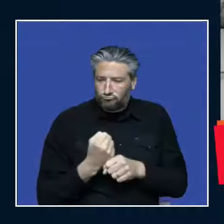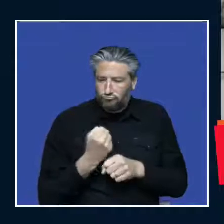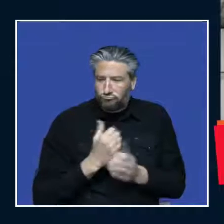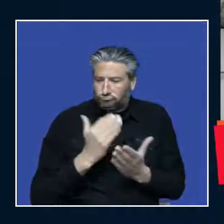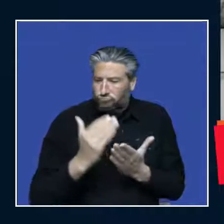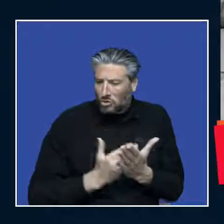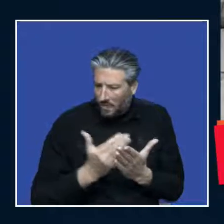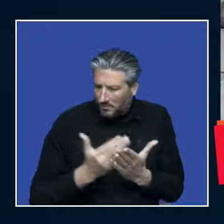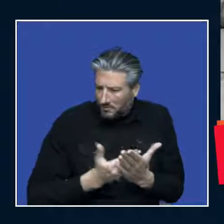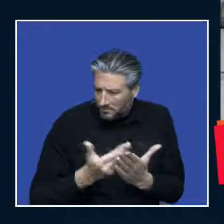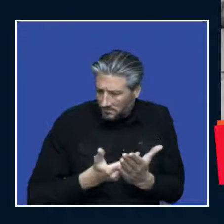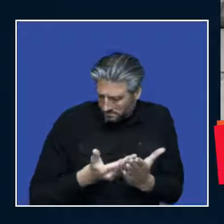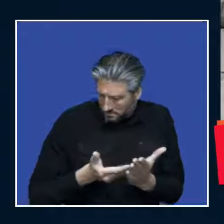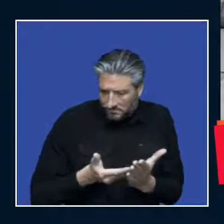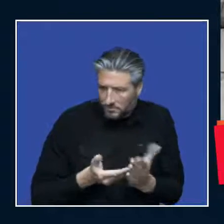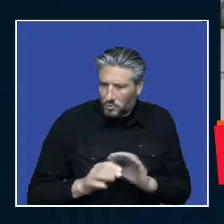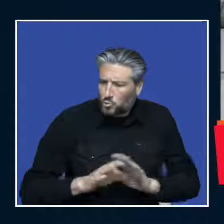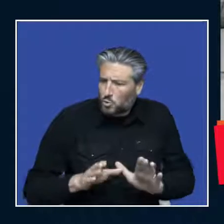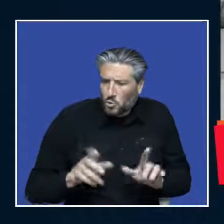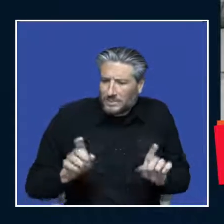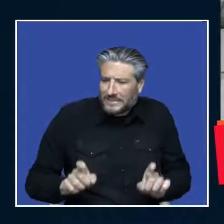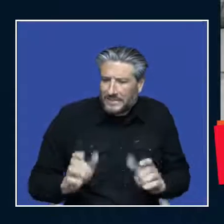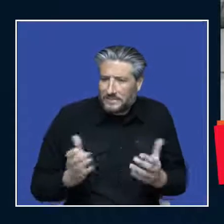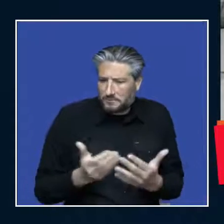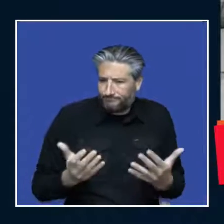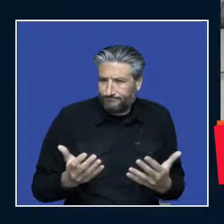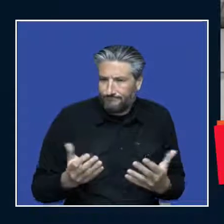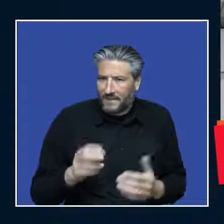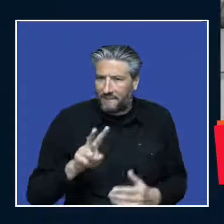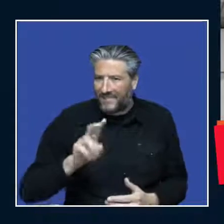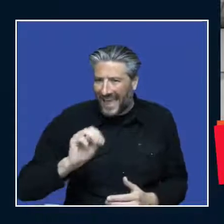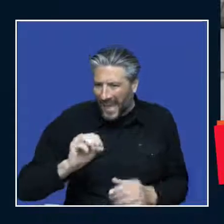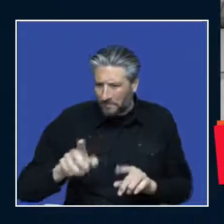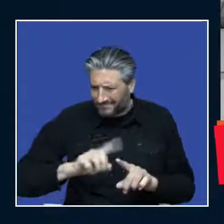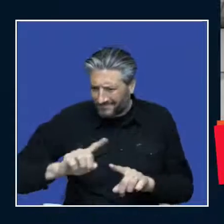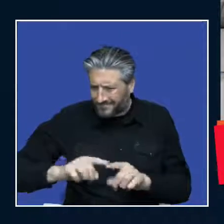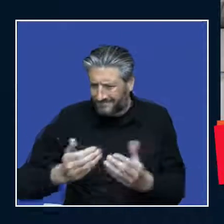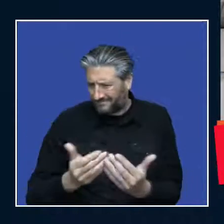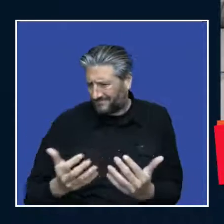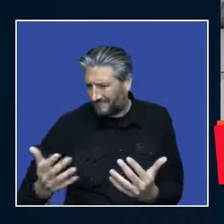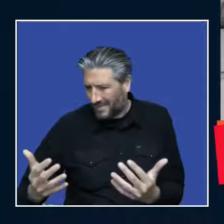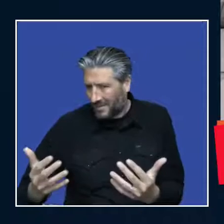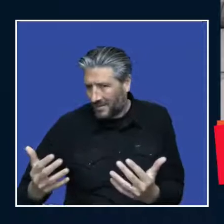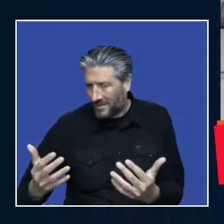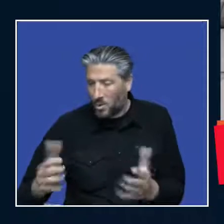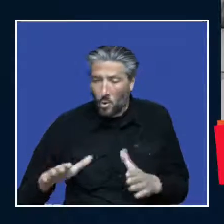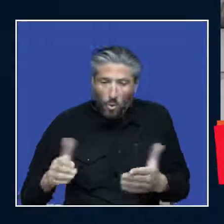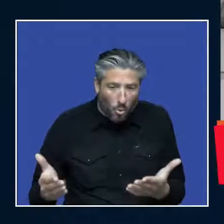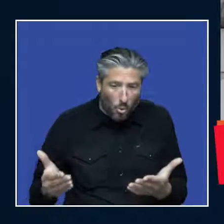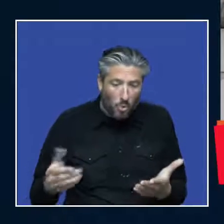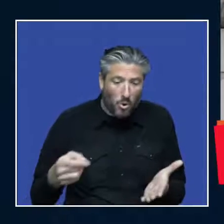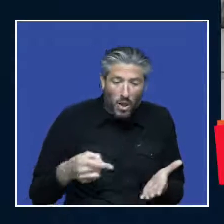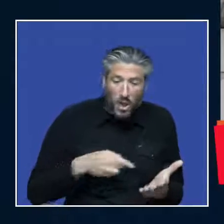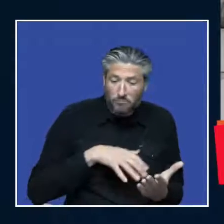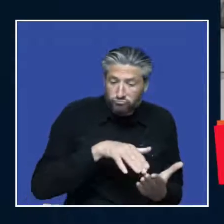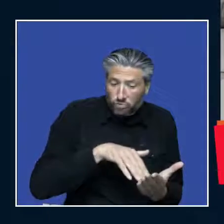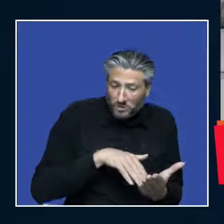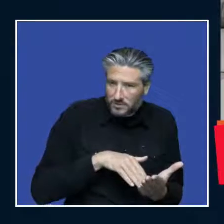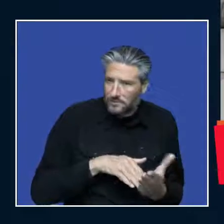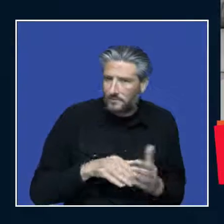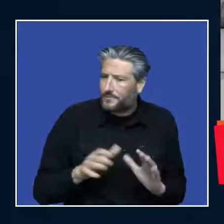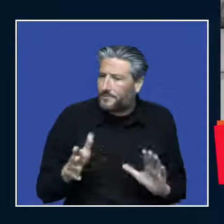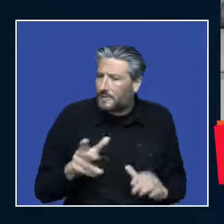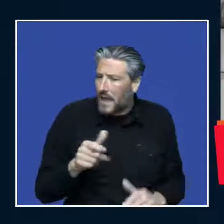like network or something, then, and if my product is an application, please use containers. If you have an